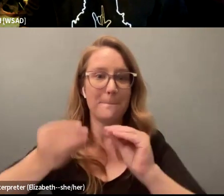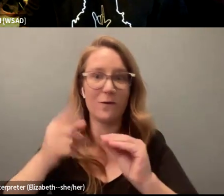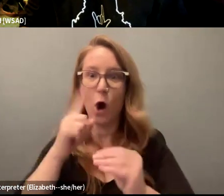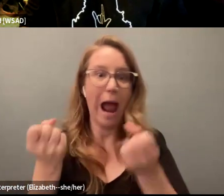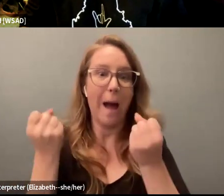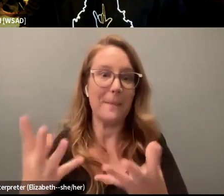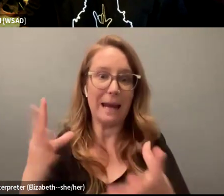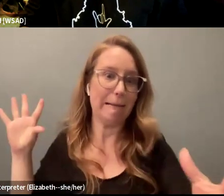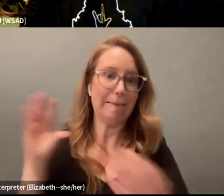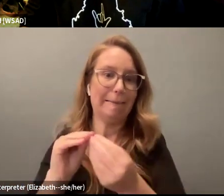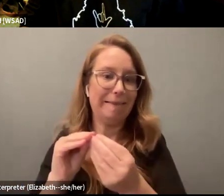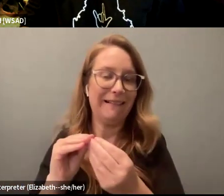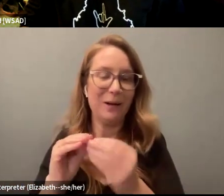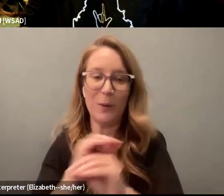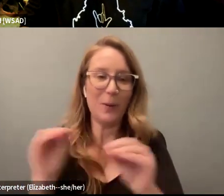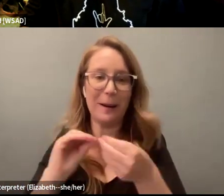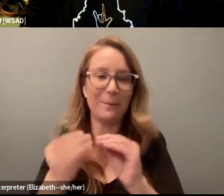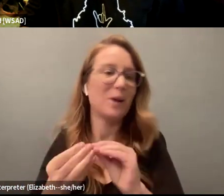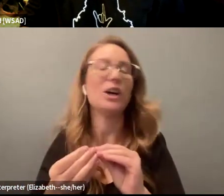many.